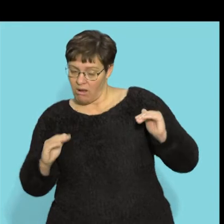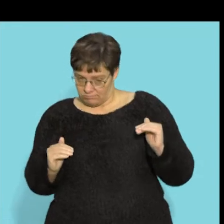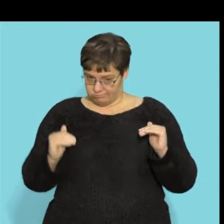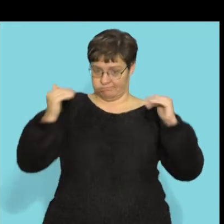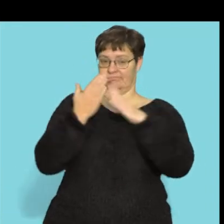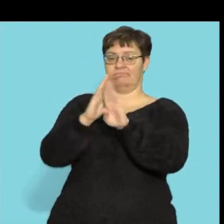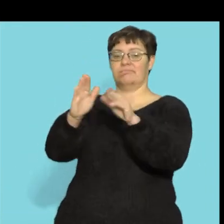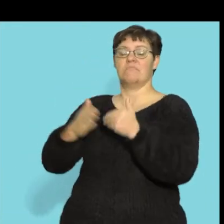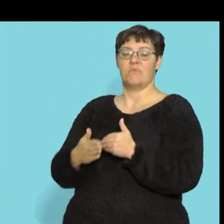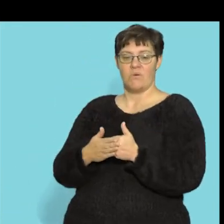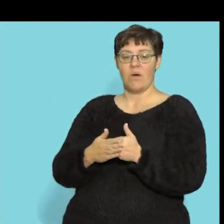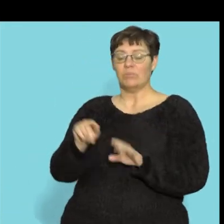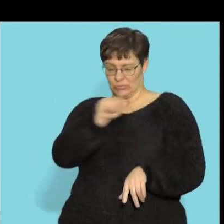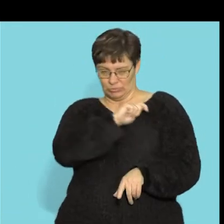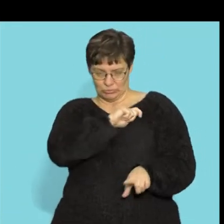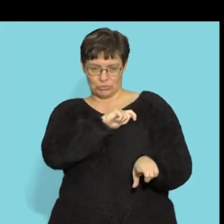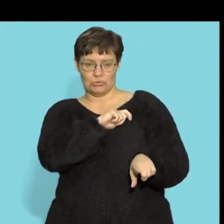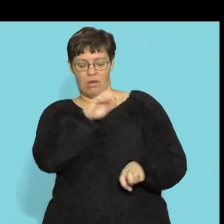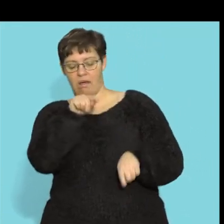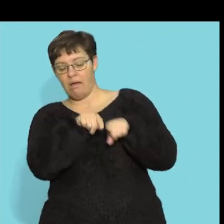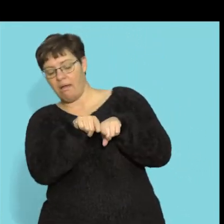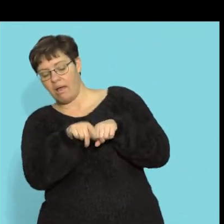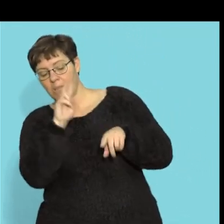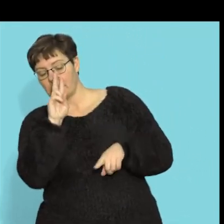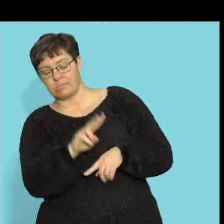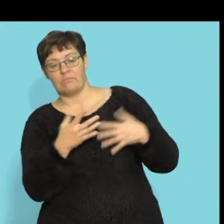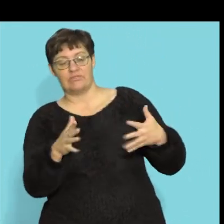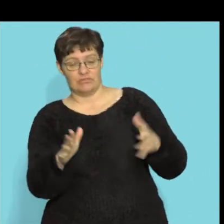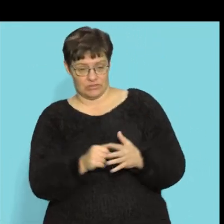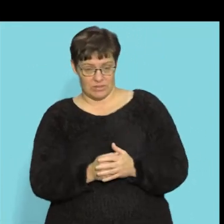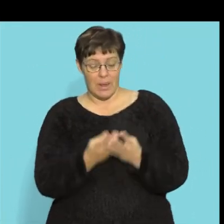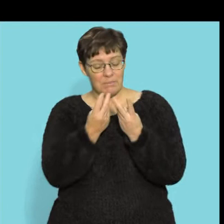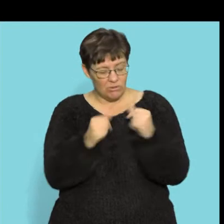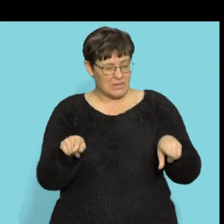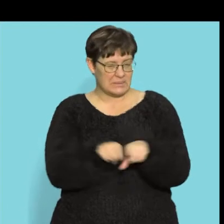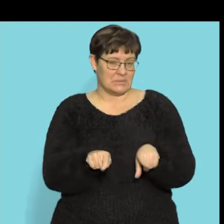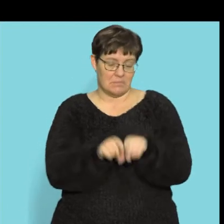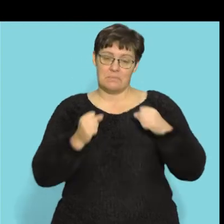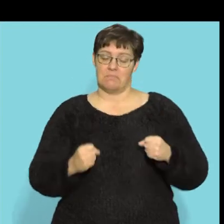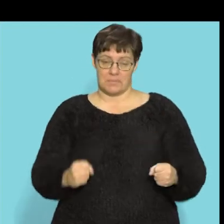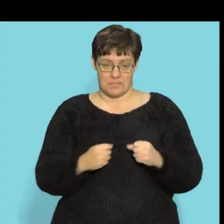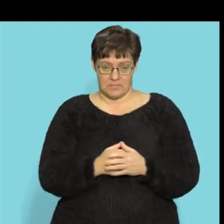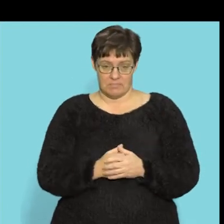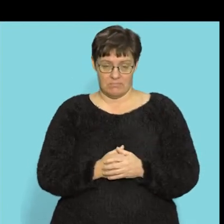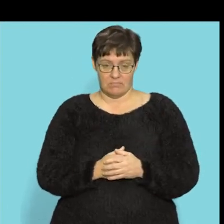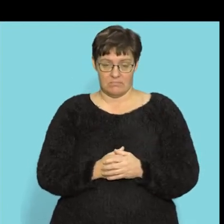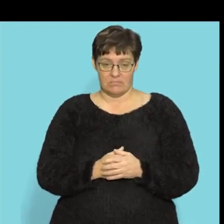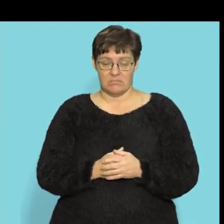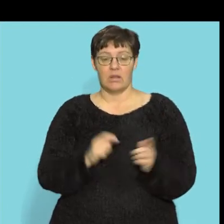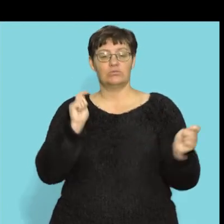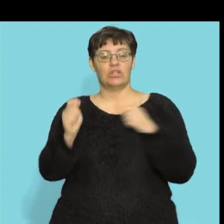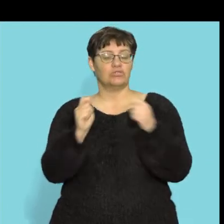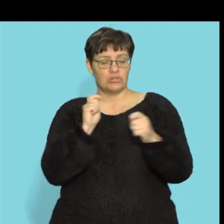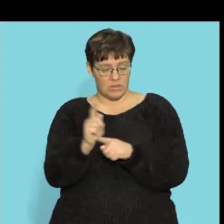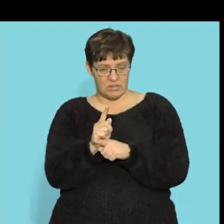probably this data was obtained from an actual experiment, okay, using the same type of material. The only thing that was varied